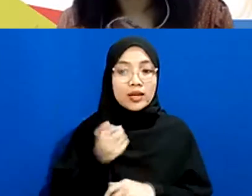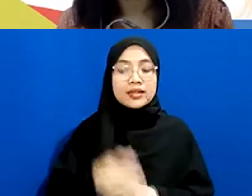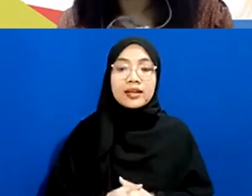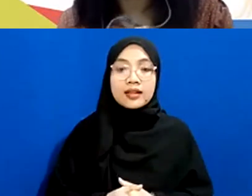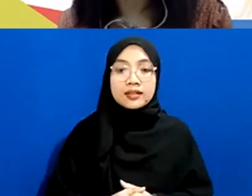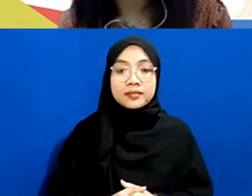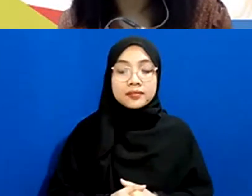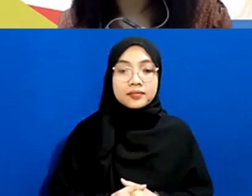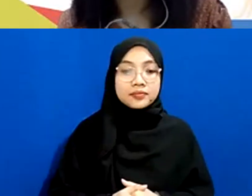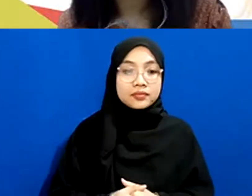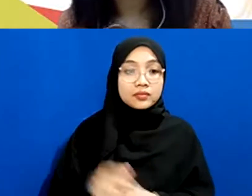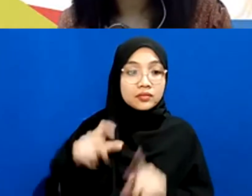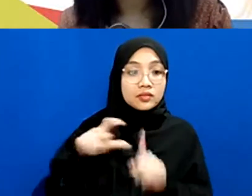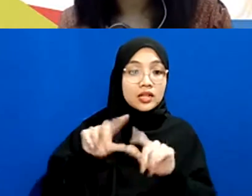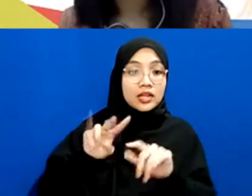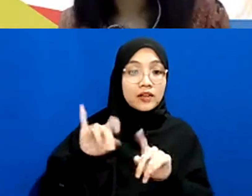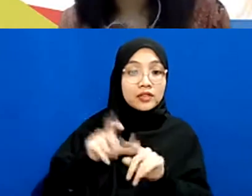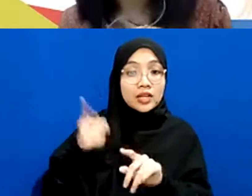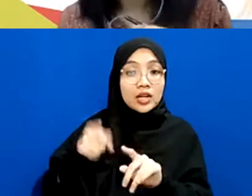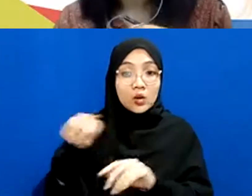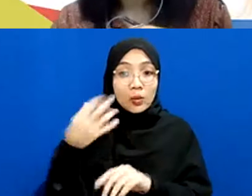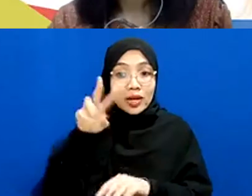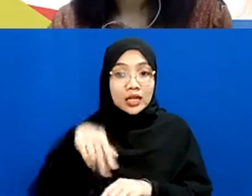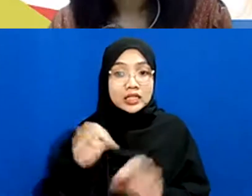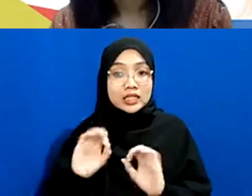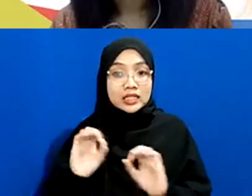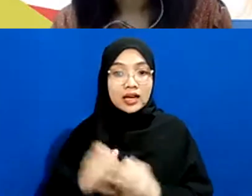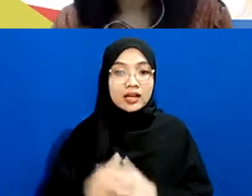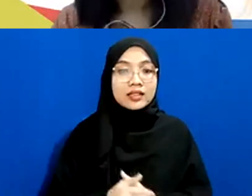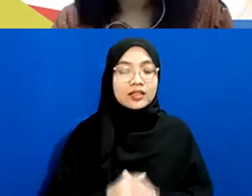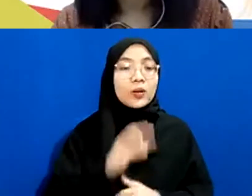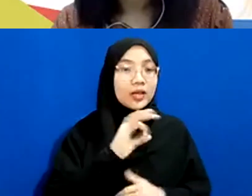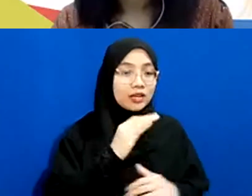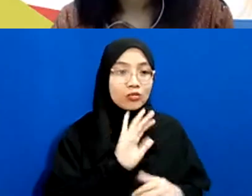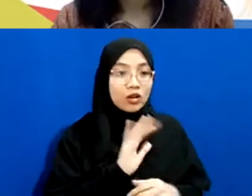more comments or No. questions? Right. Yeah. Okay, thank you. So,